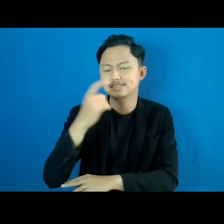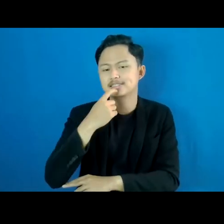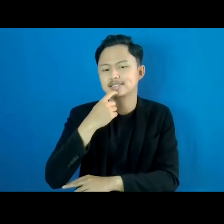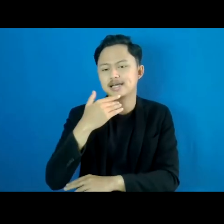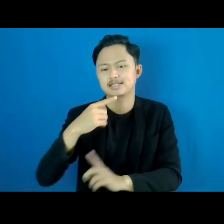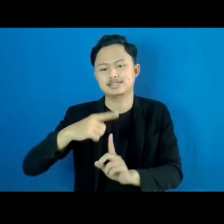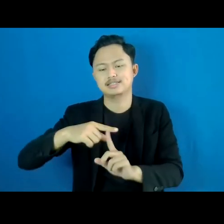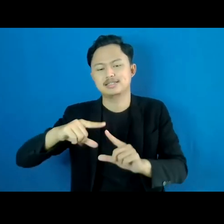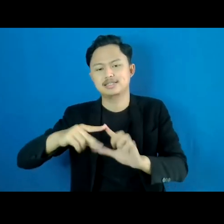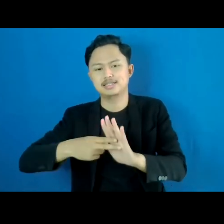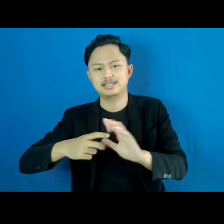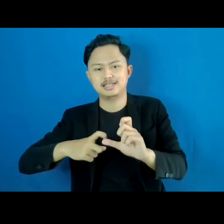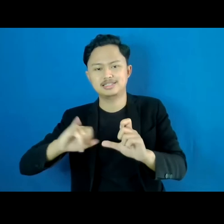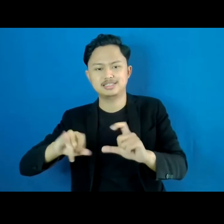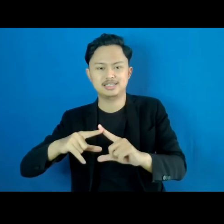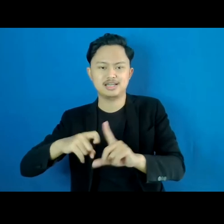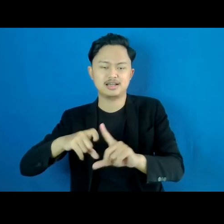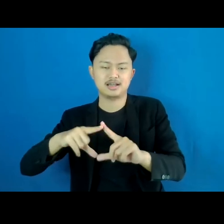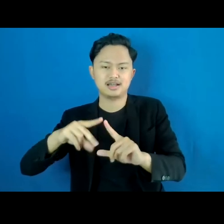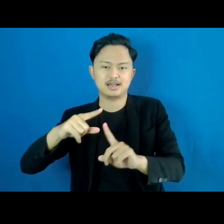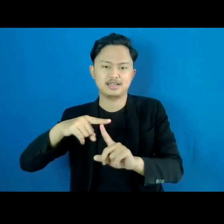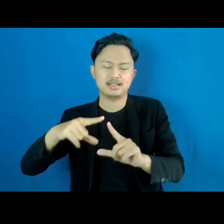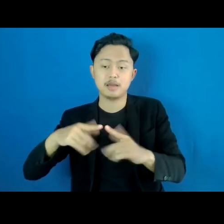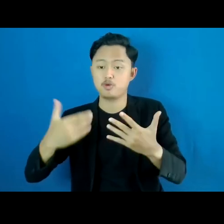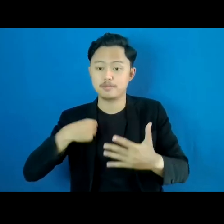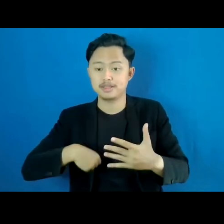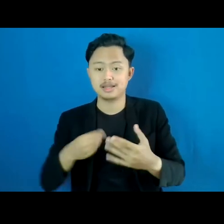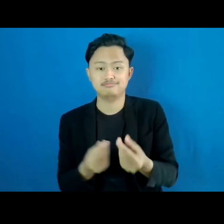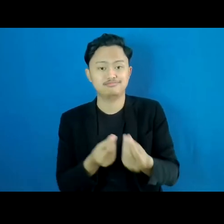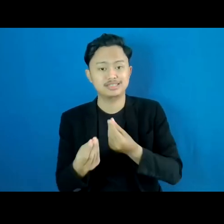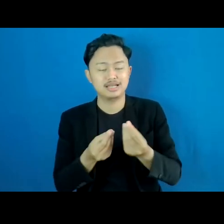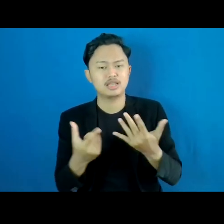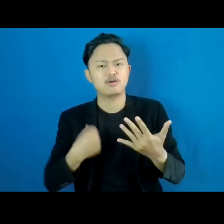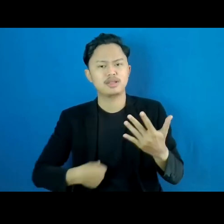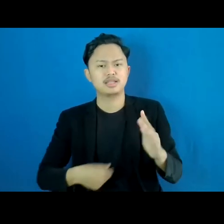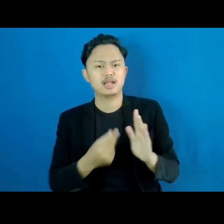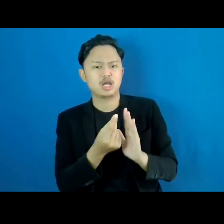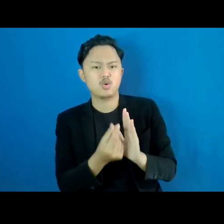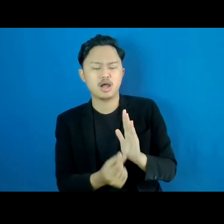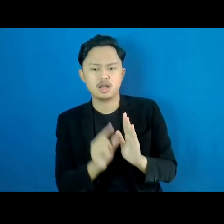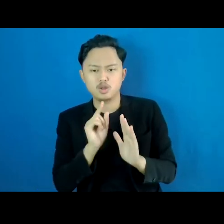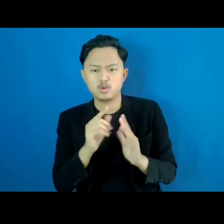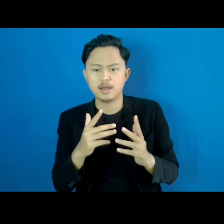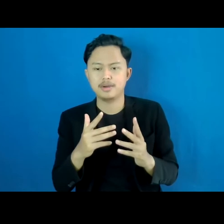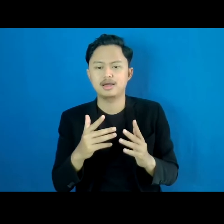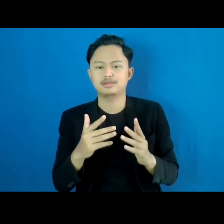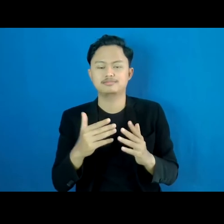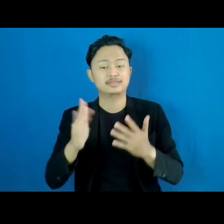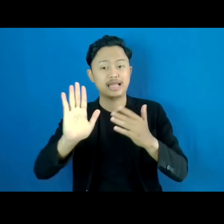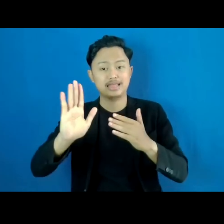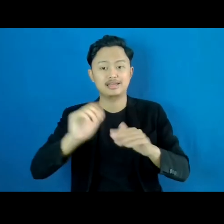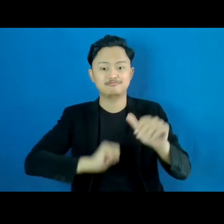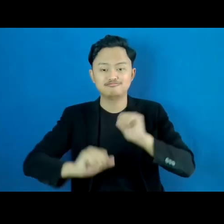TransJakarta OEMs and also the Ministry of Industry and Ministry of Finance on eBus Rollout Action